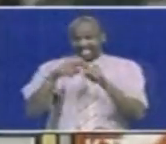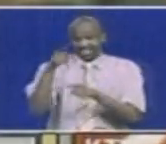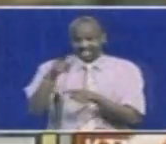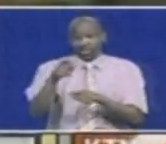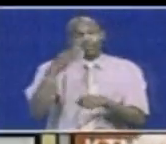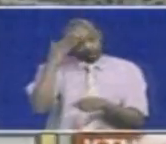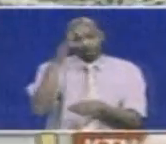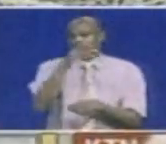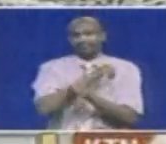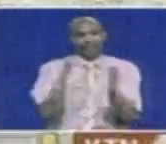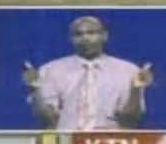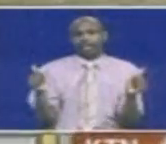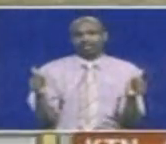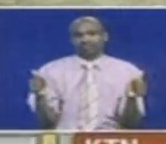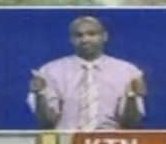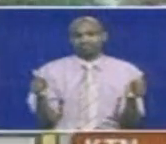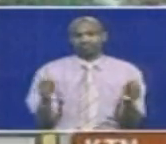are well known.